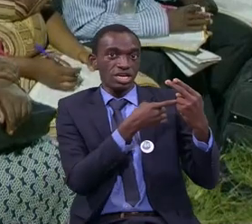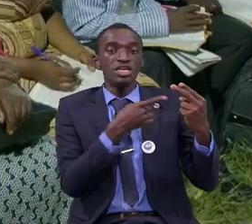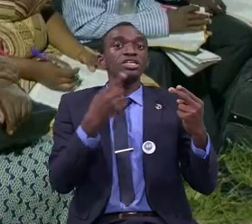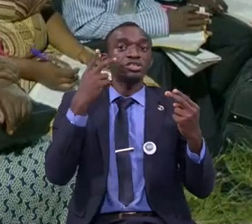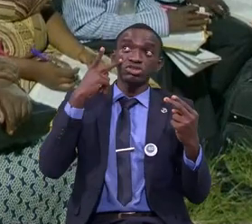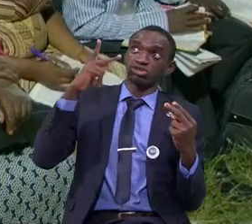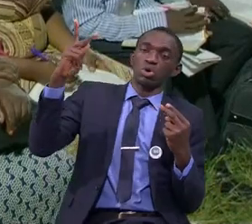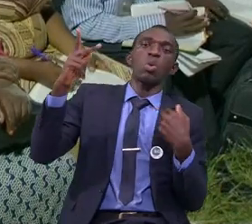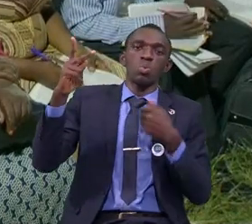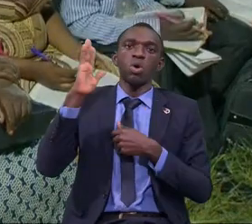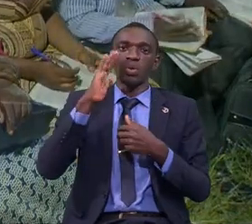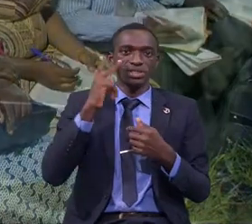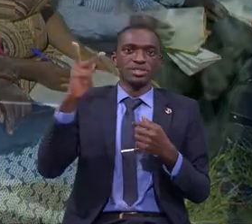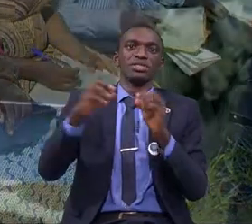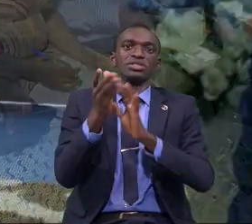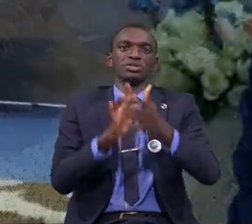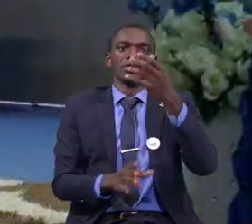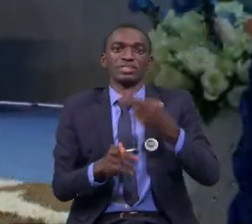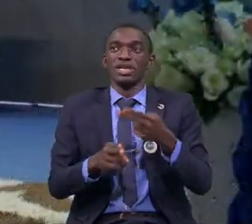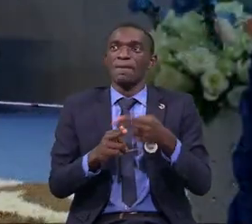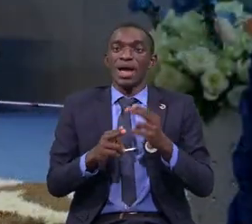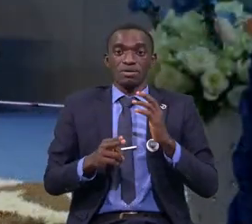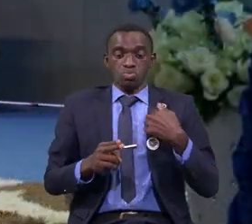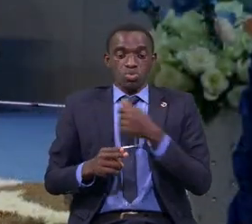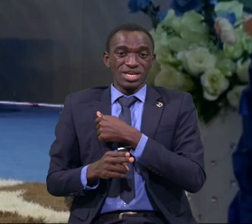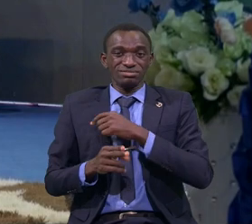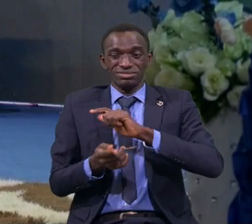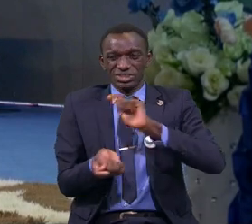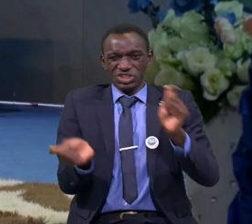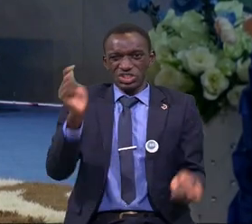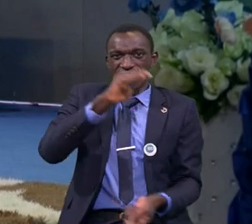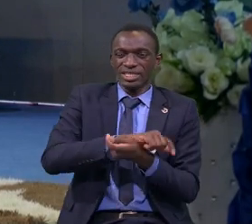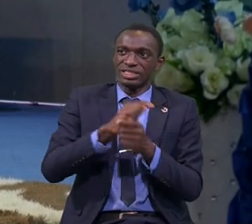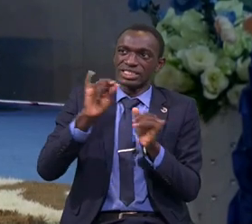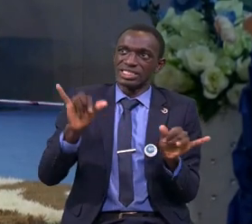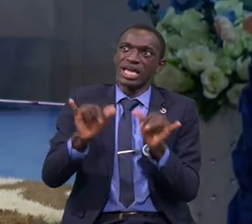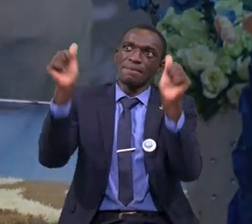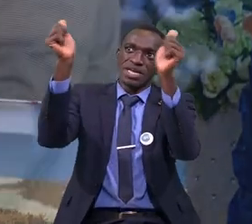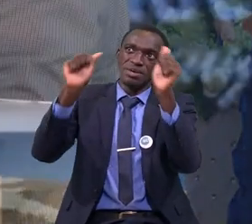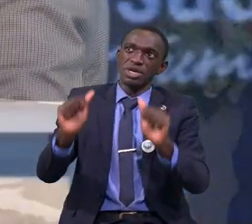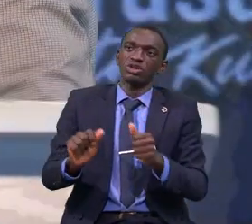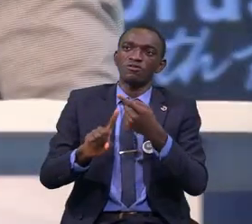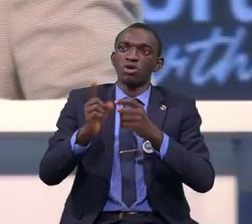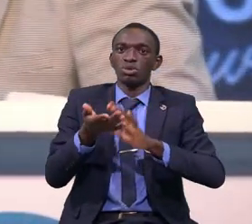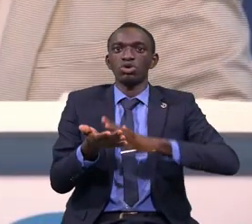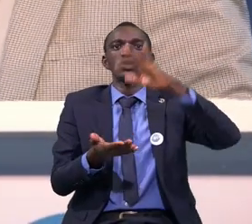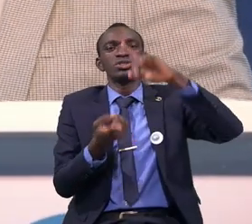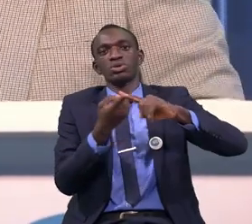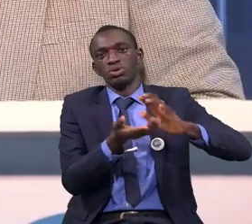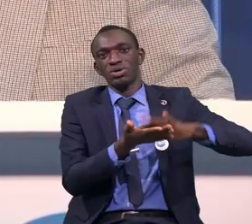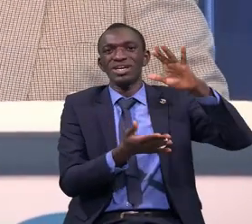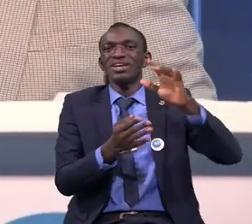the same image from glory to glory, even as by the Spirit of the